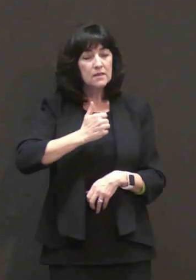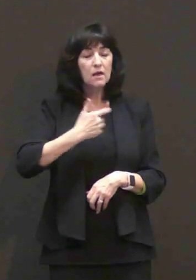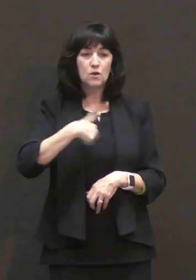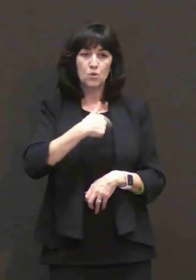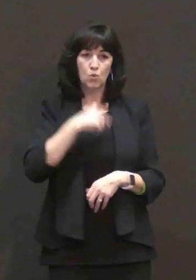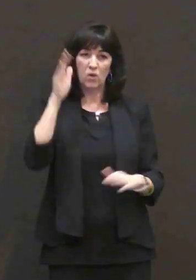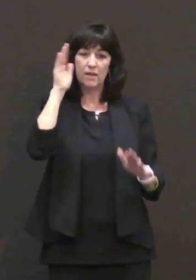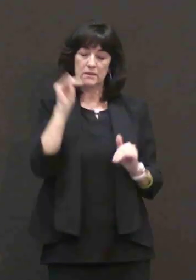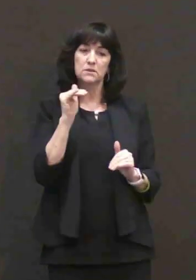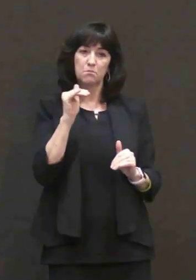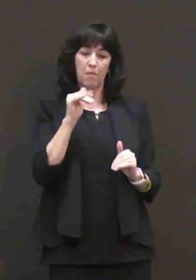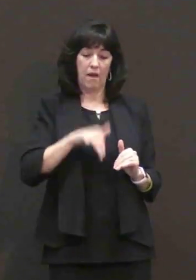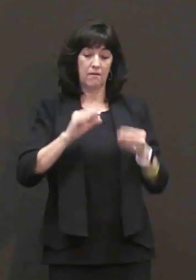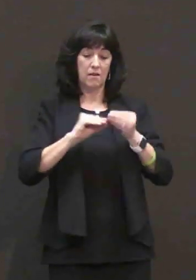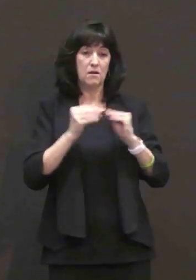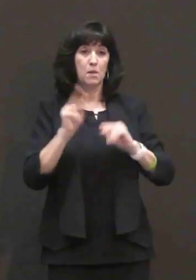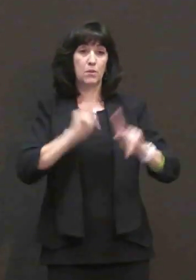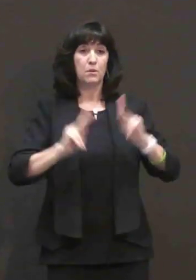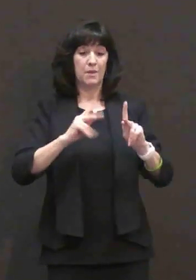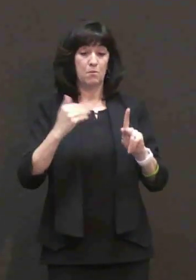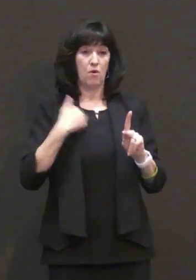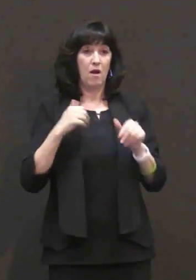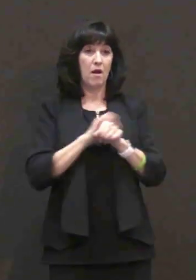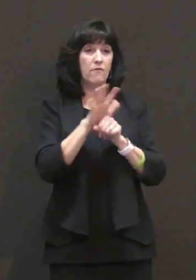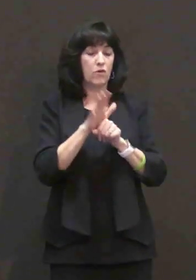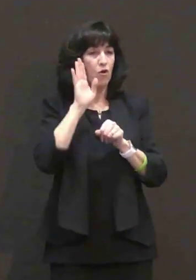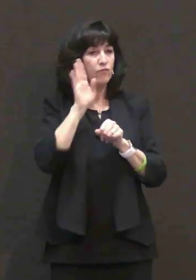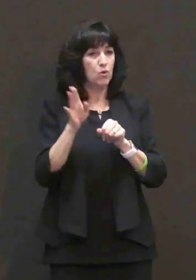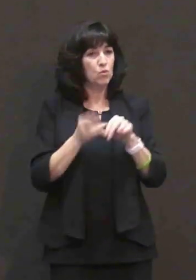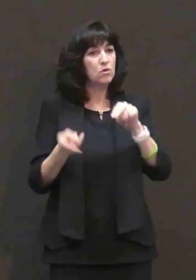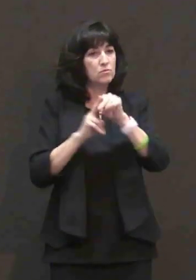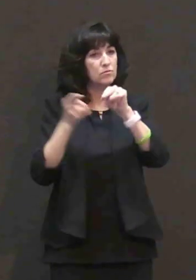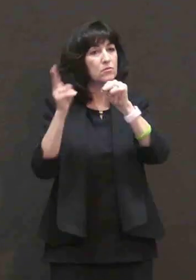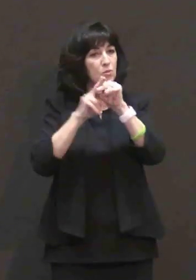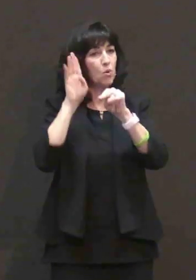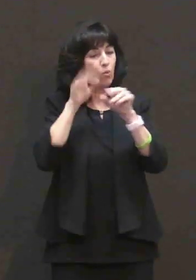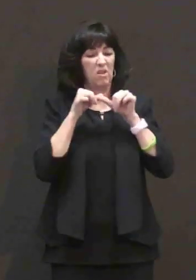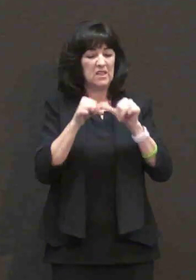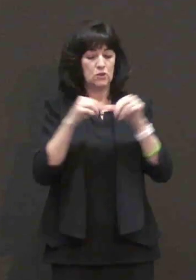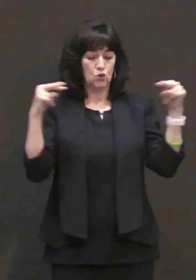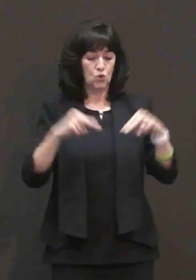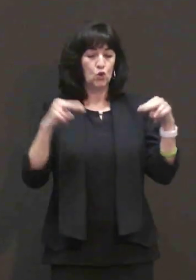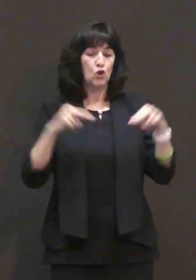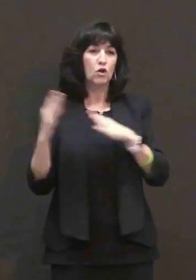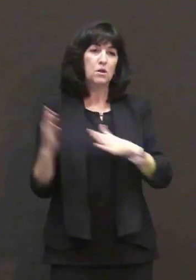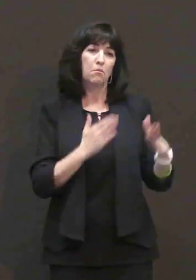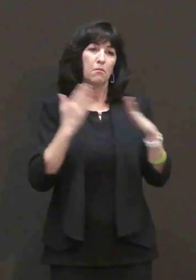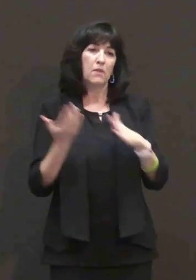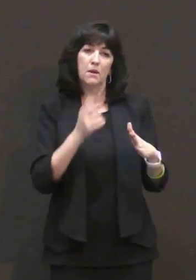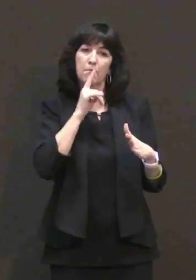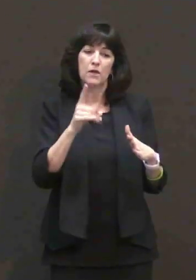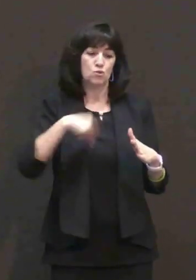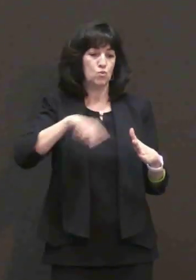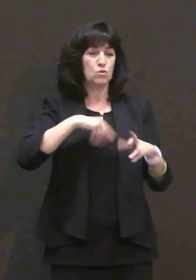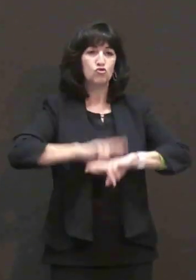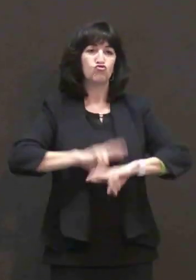cases to go up as public health does more testing, and we'll continue to look at our plans and make sure they're ready to go as needed. So,